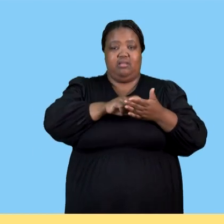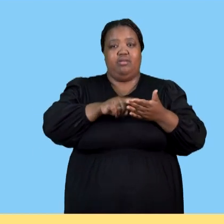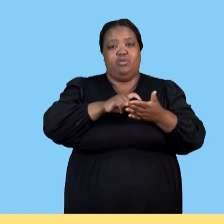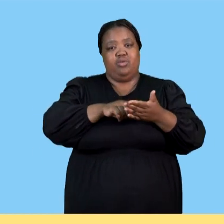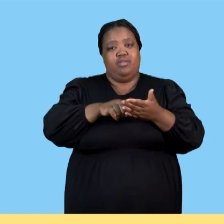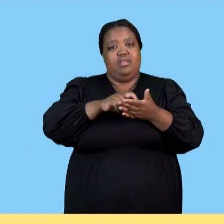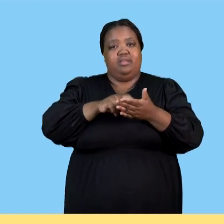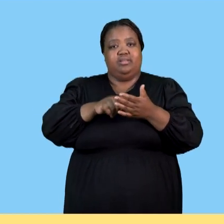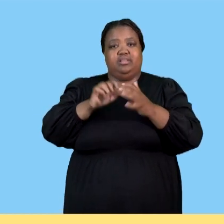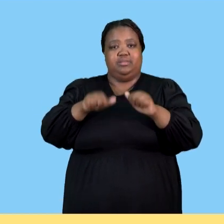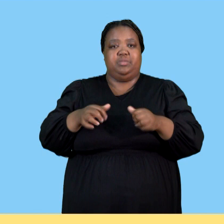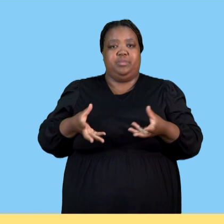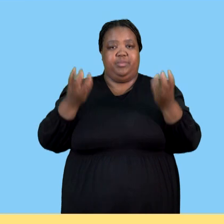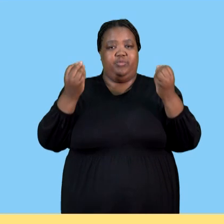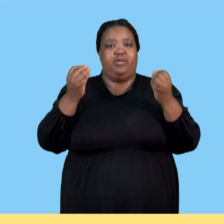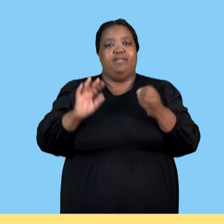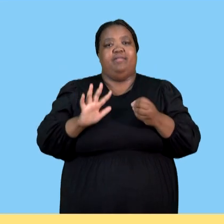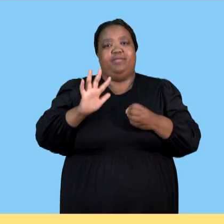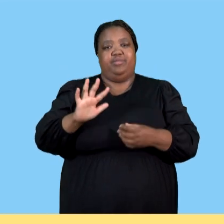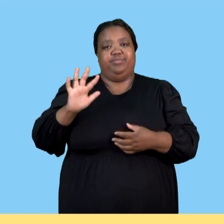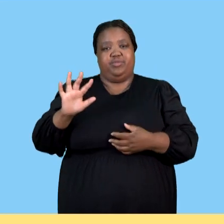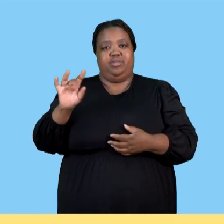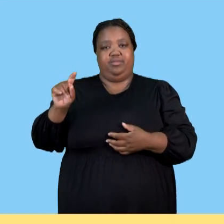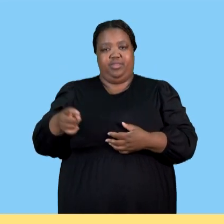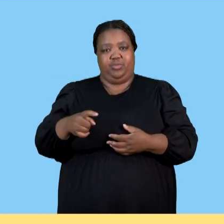my calculator, I'll get